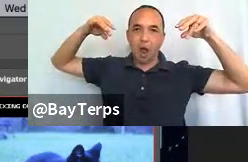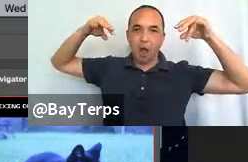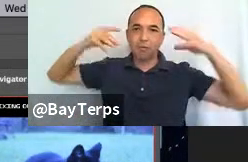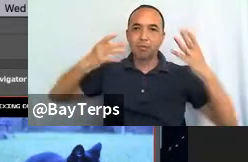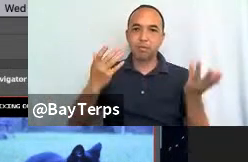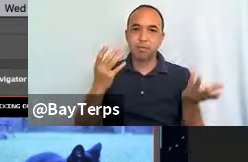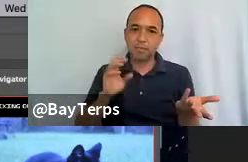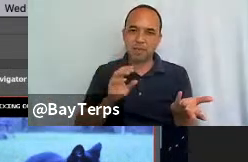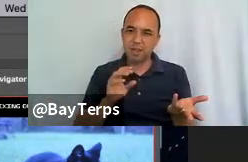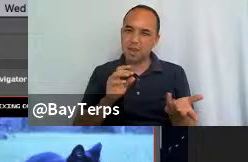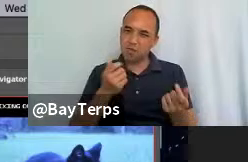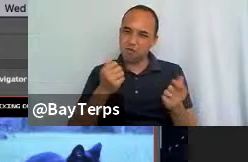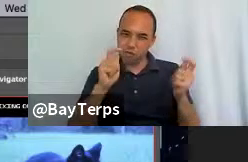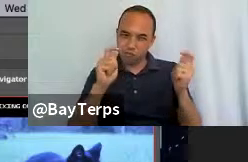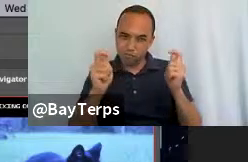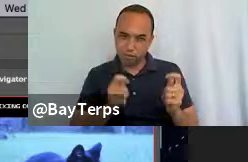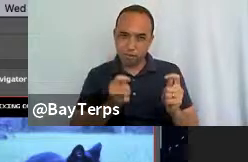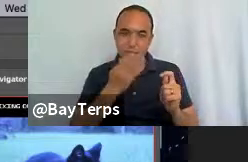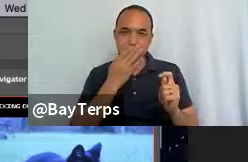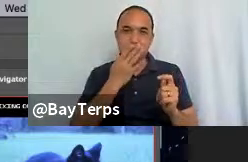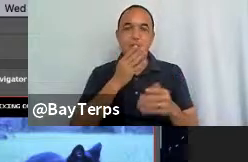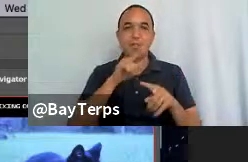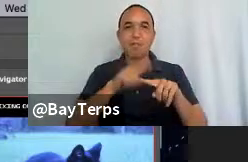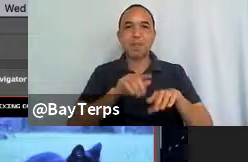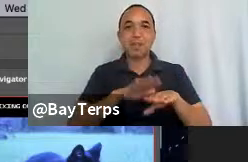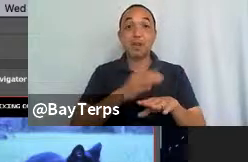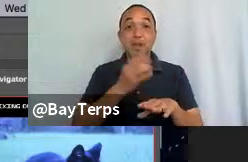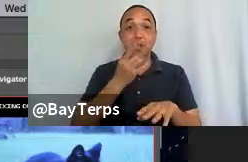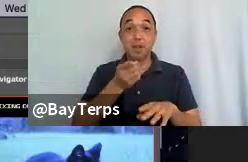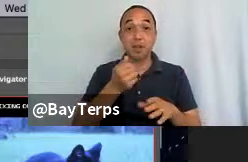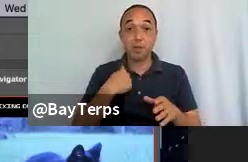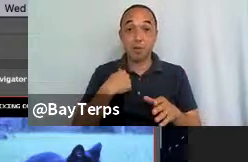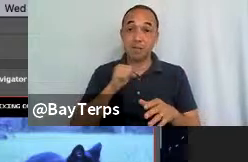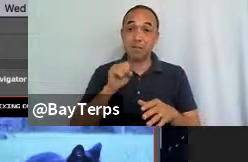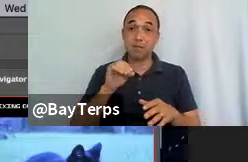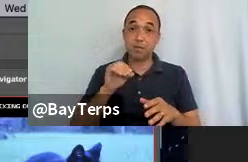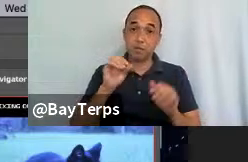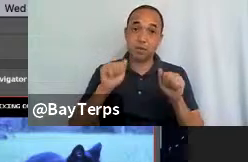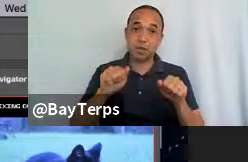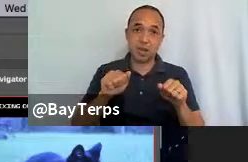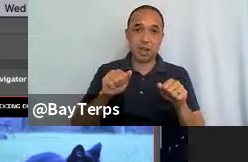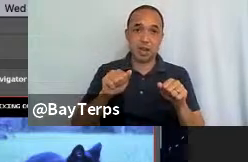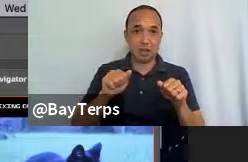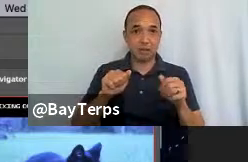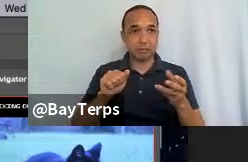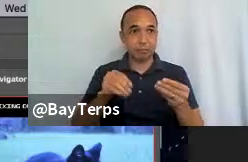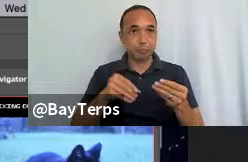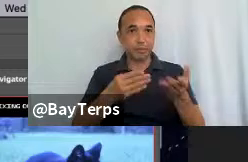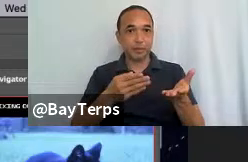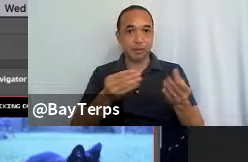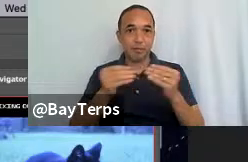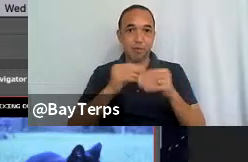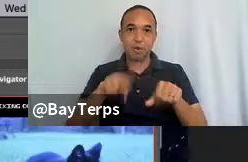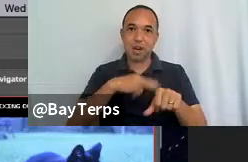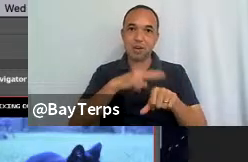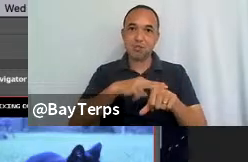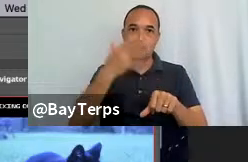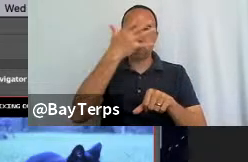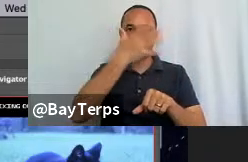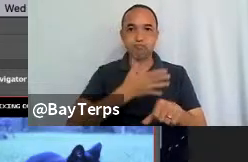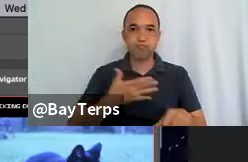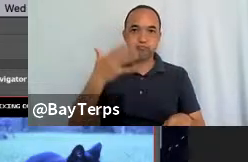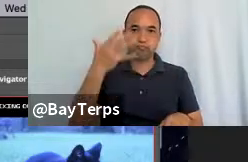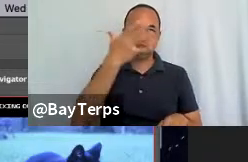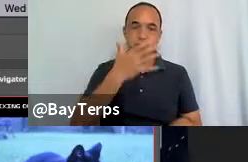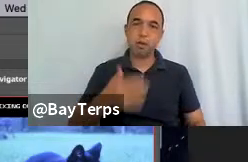the color based on the light to give you the most natural look. So what happens sometimes,